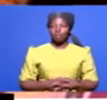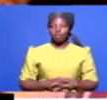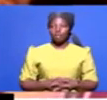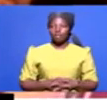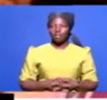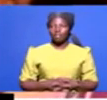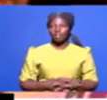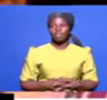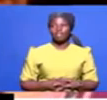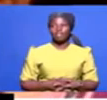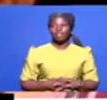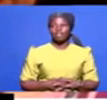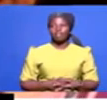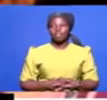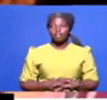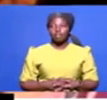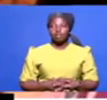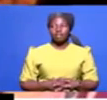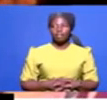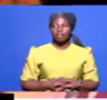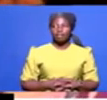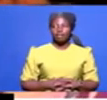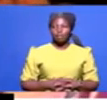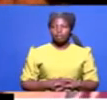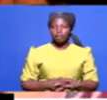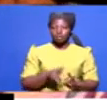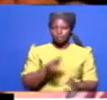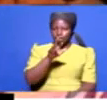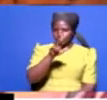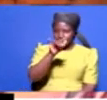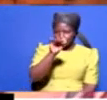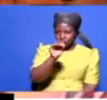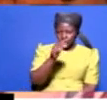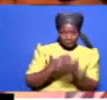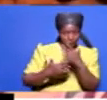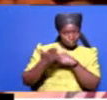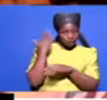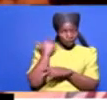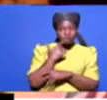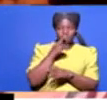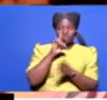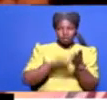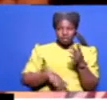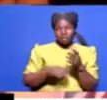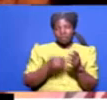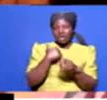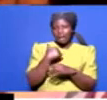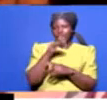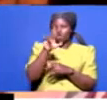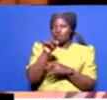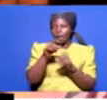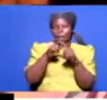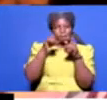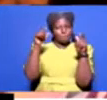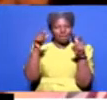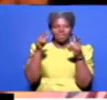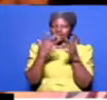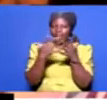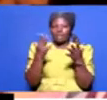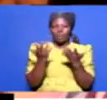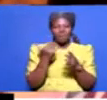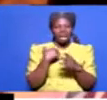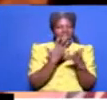Leo Tolstoy once said that there is no greatness where there is no simplicity,